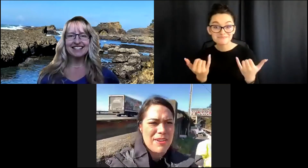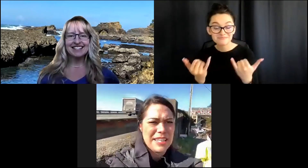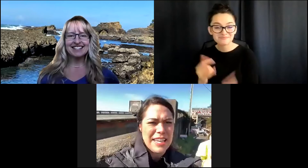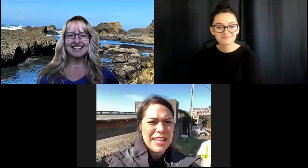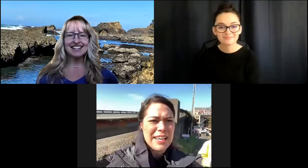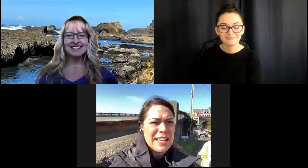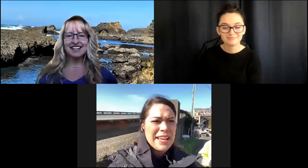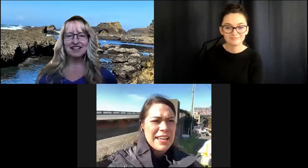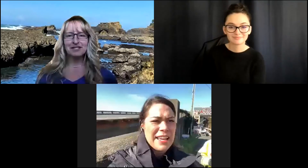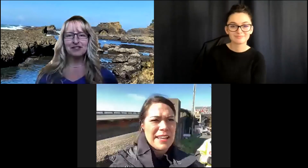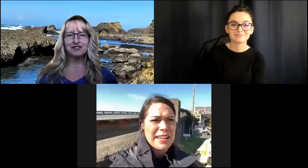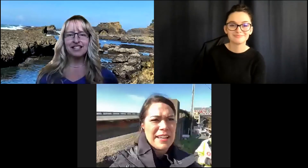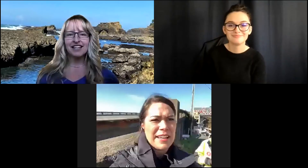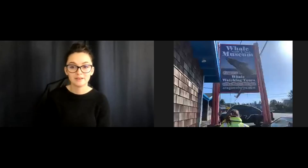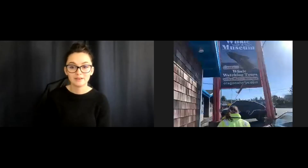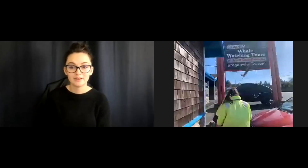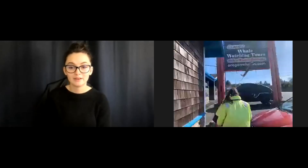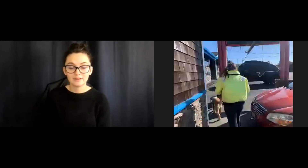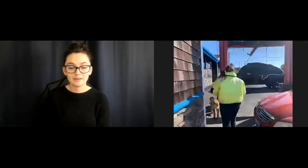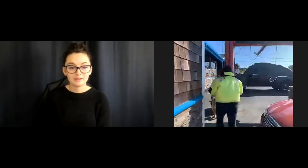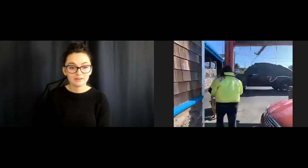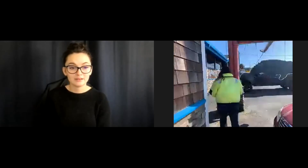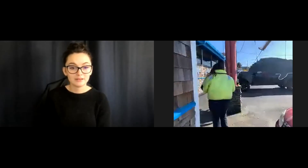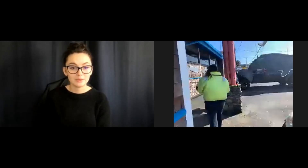around. Yes, absolutely.